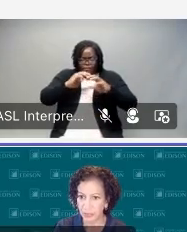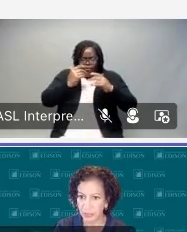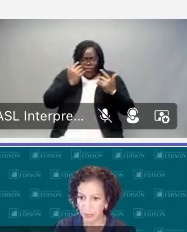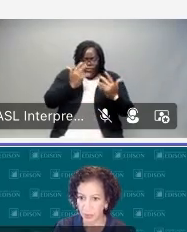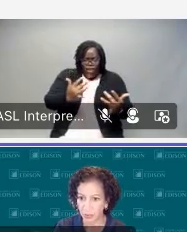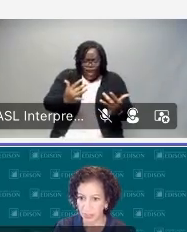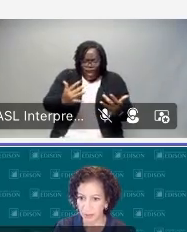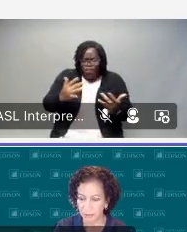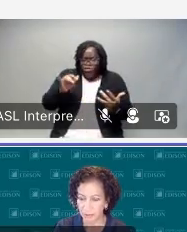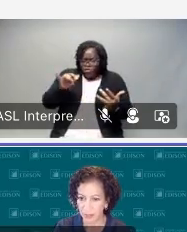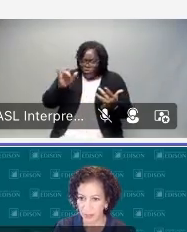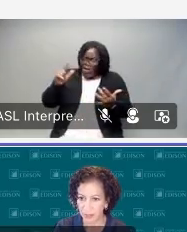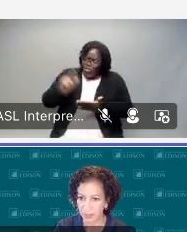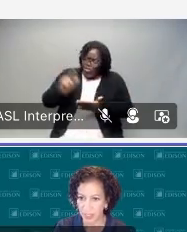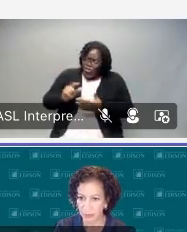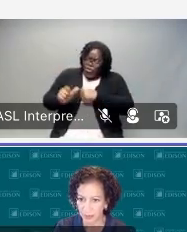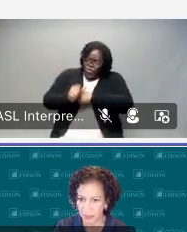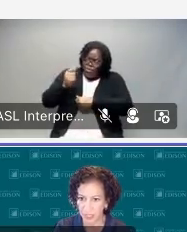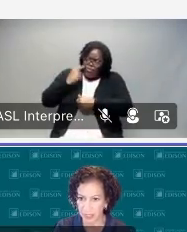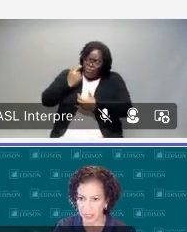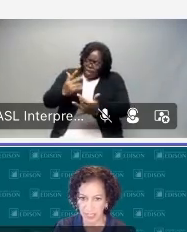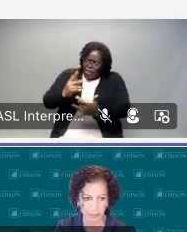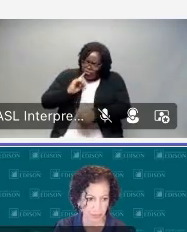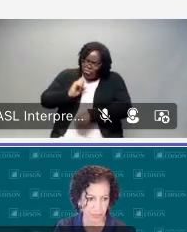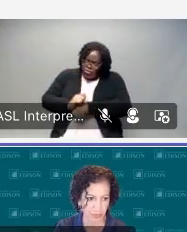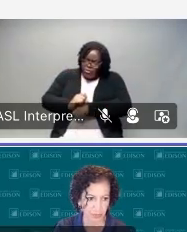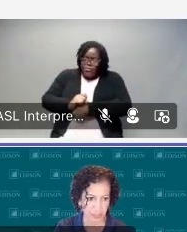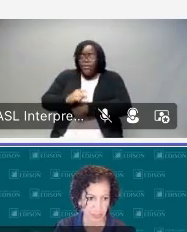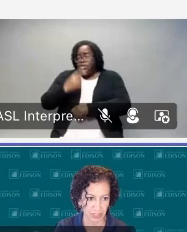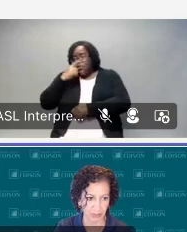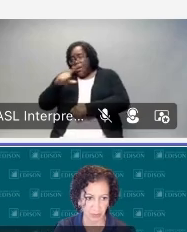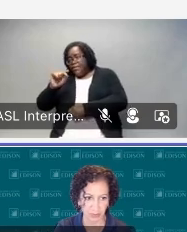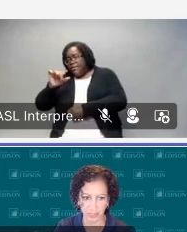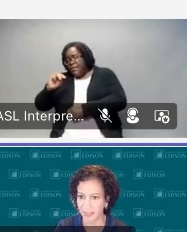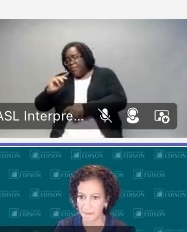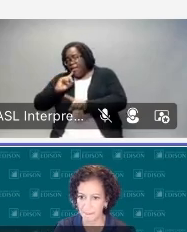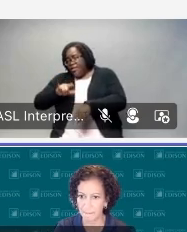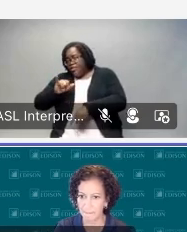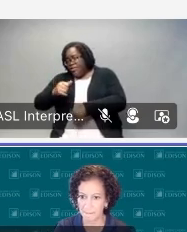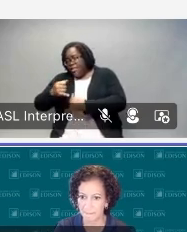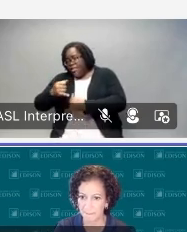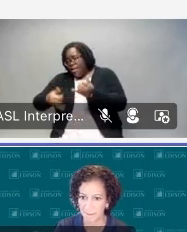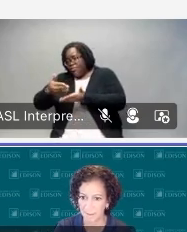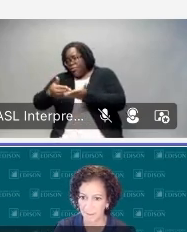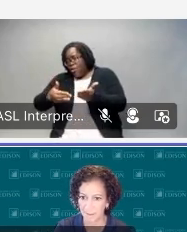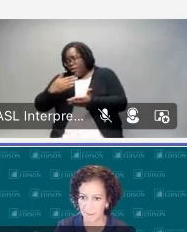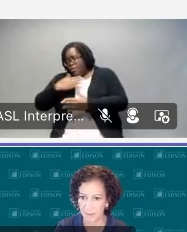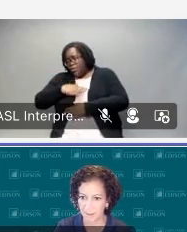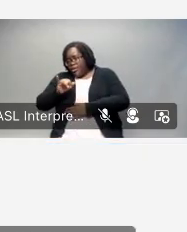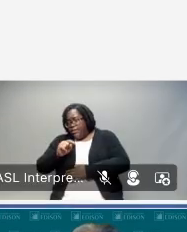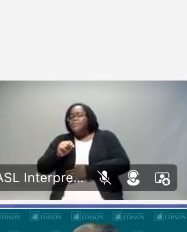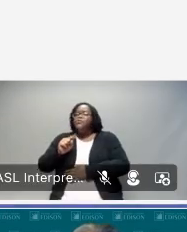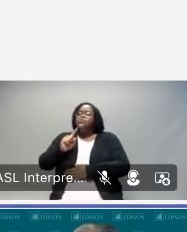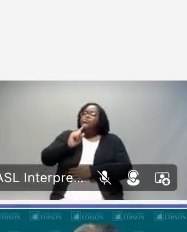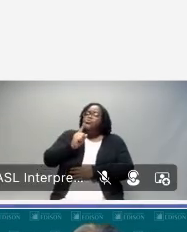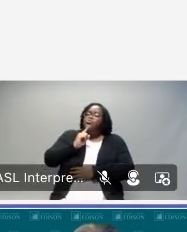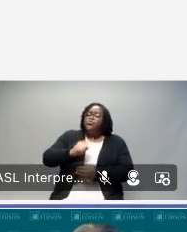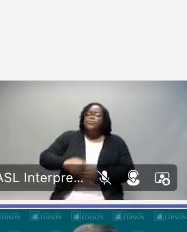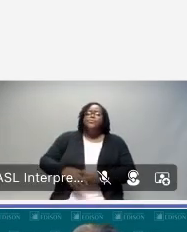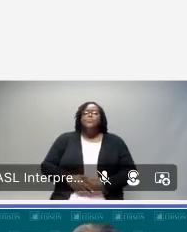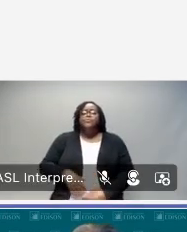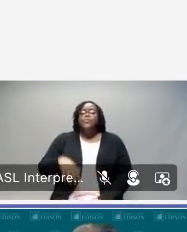shouldn't that lower the real risk of fire? So Tom, if you can take this last portion of the question, I'd appreciate that. Sure.